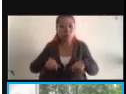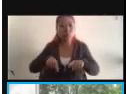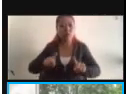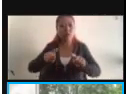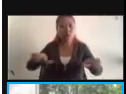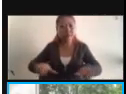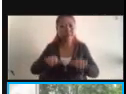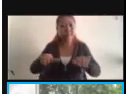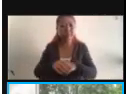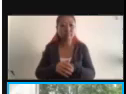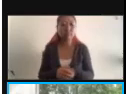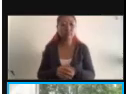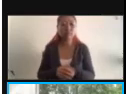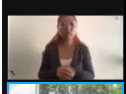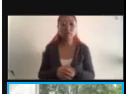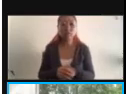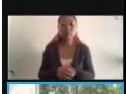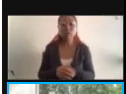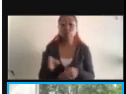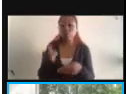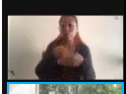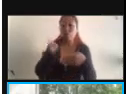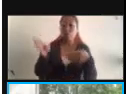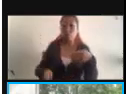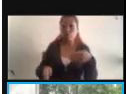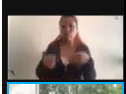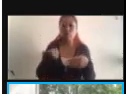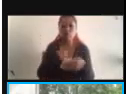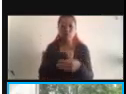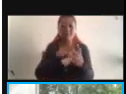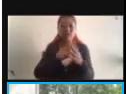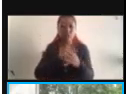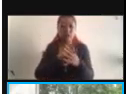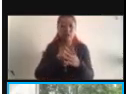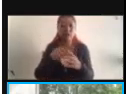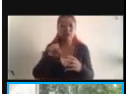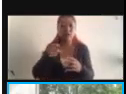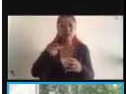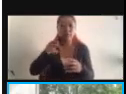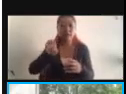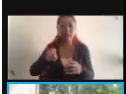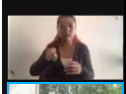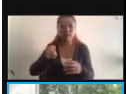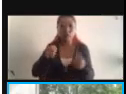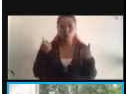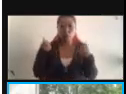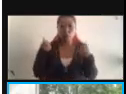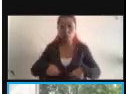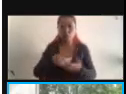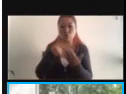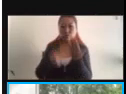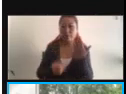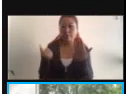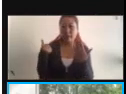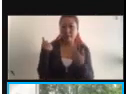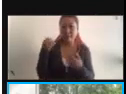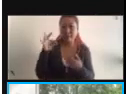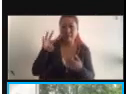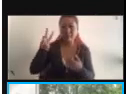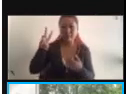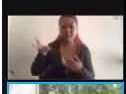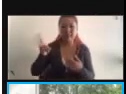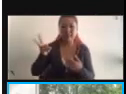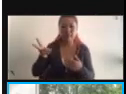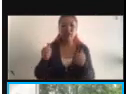in conclusion, we started off this spacesuit program in 1960 with